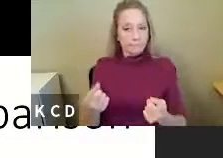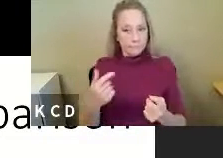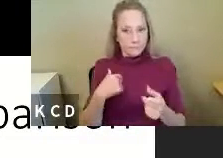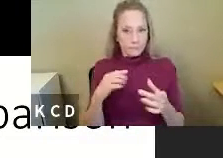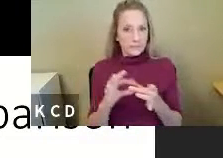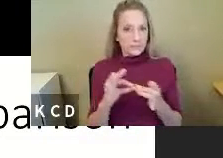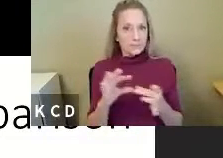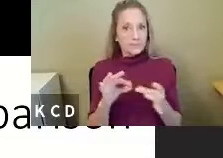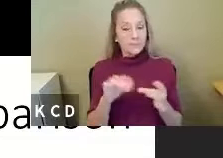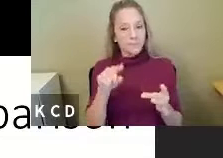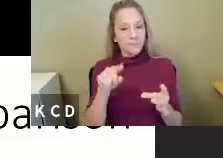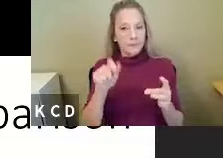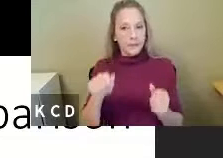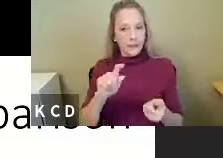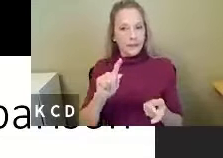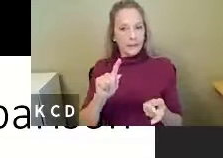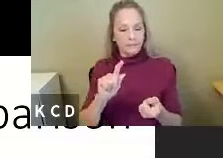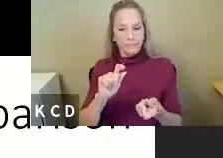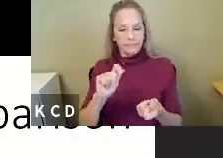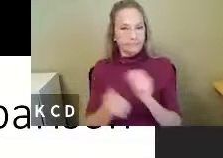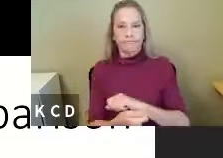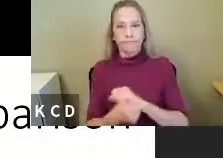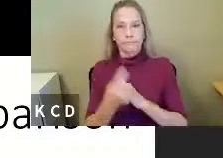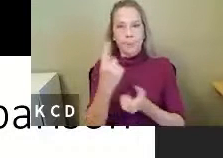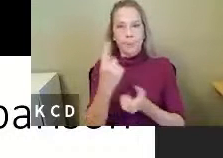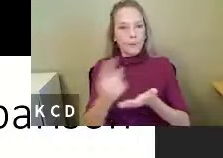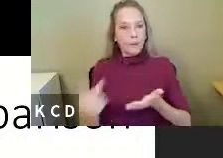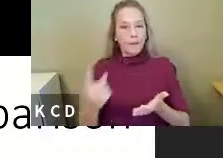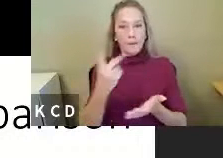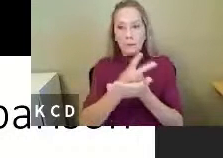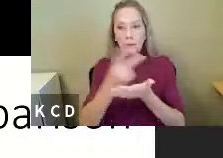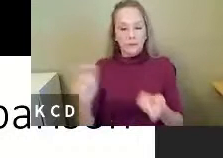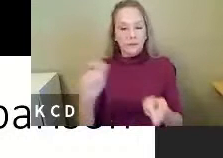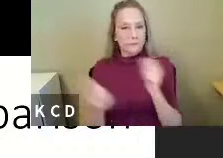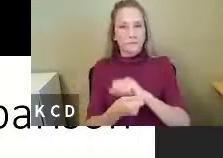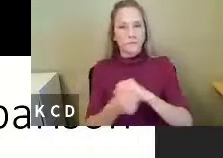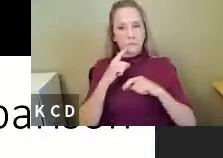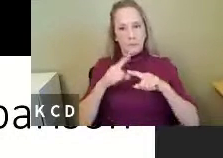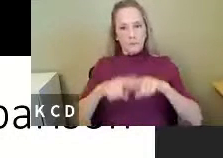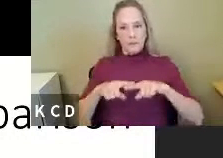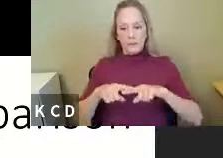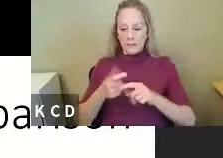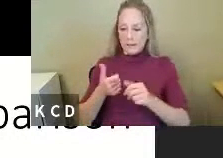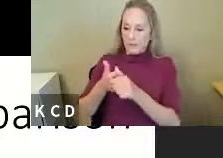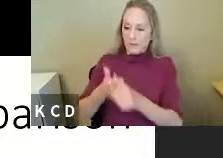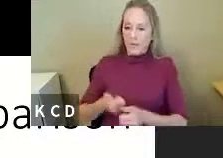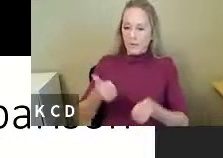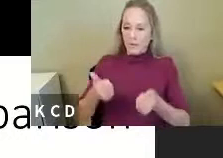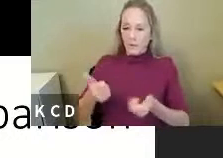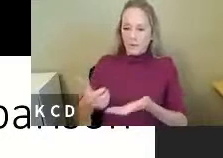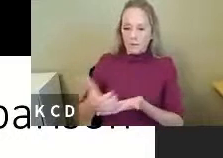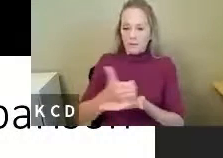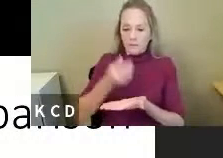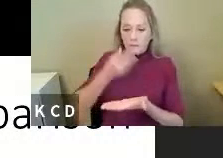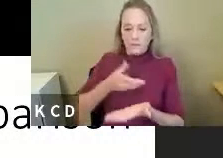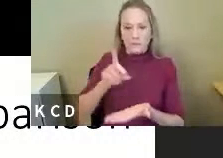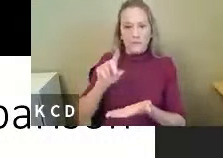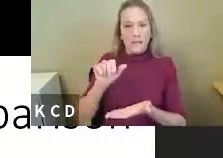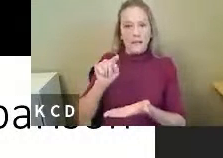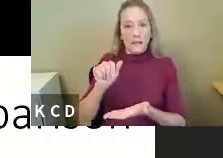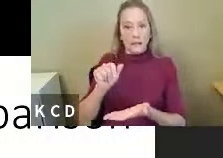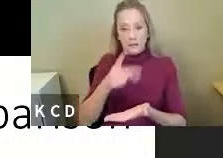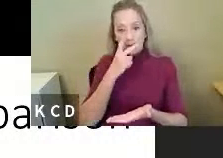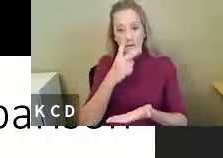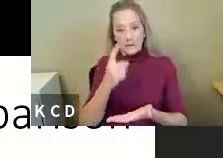much this can change in a week or two, depending on what the most recent data has shown. And so you see just in the last